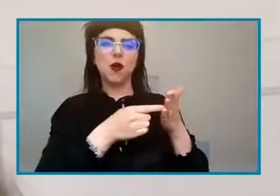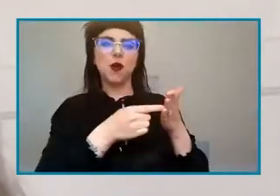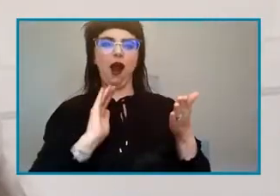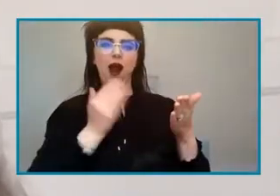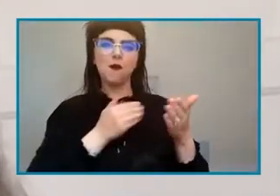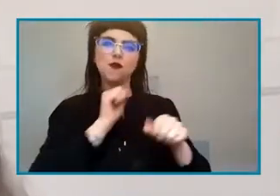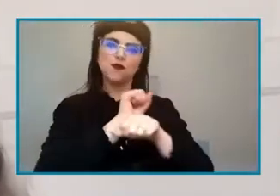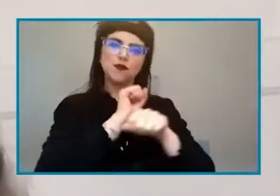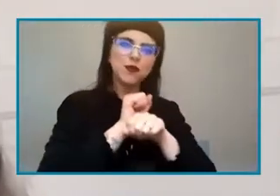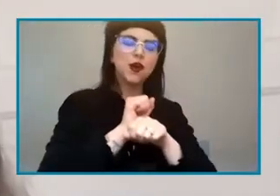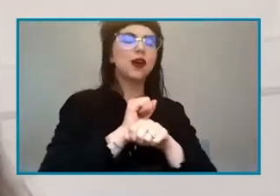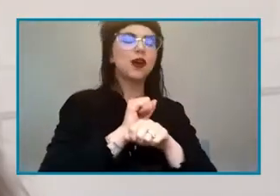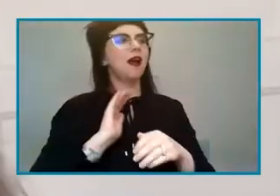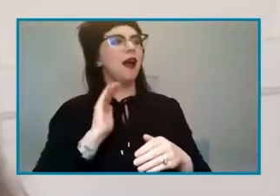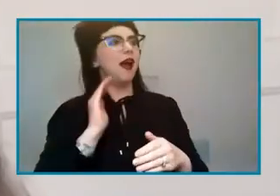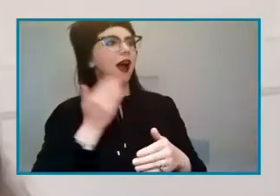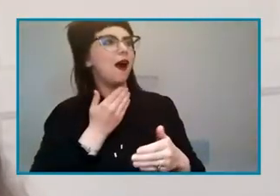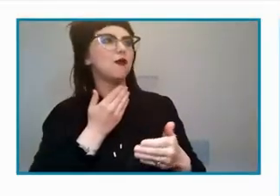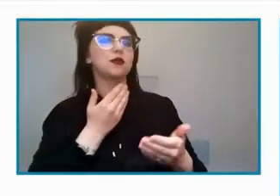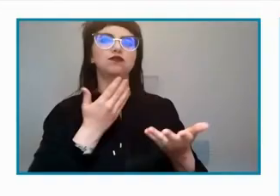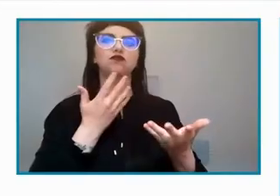talked about over a period of months.